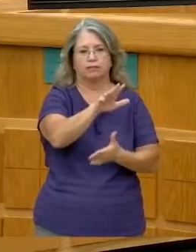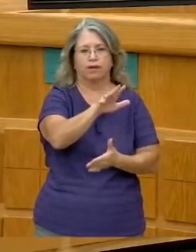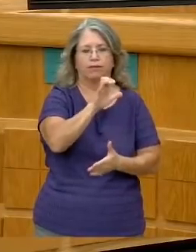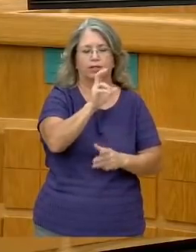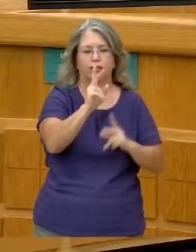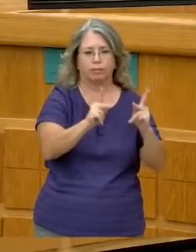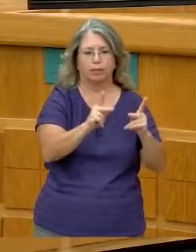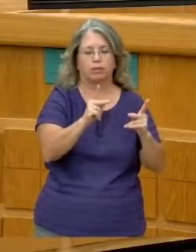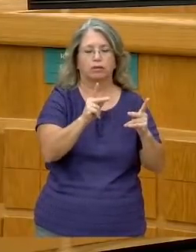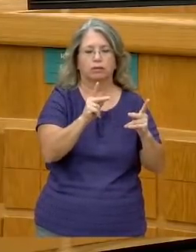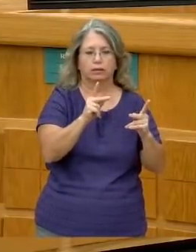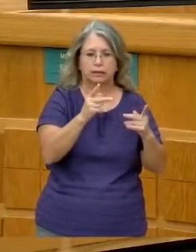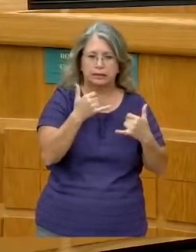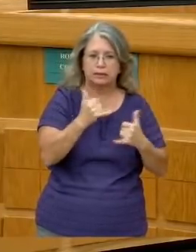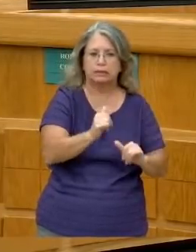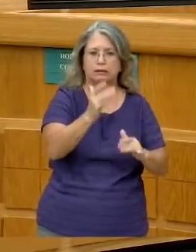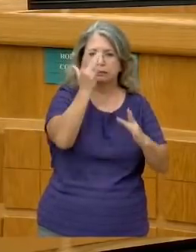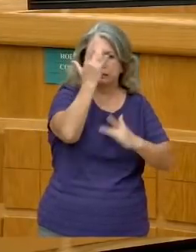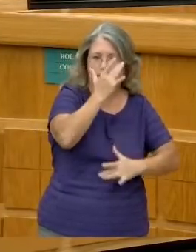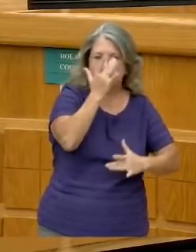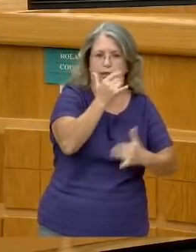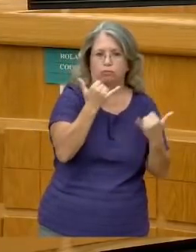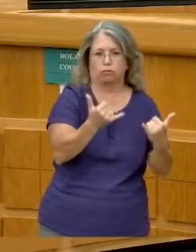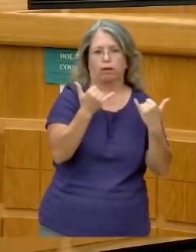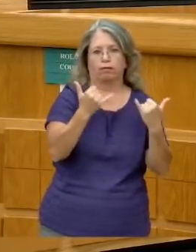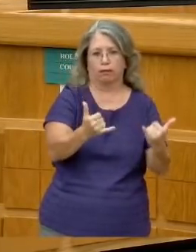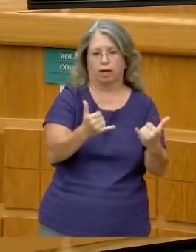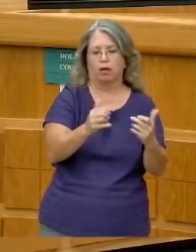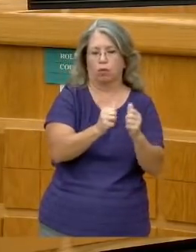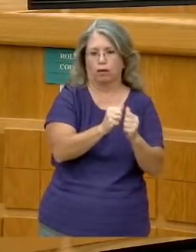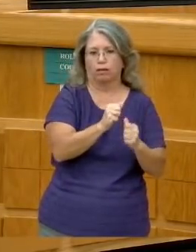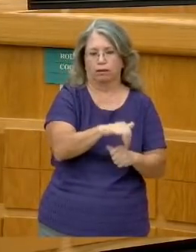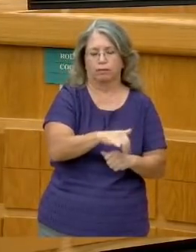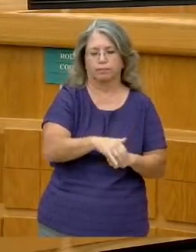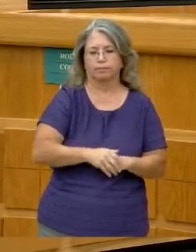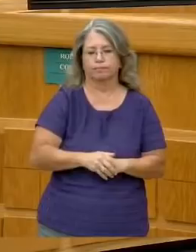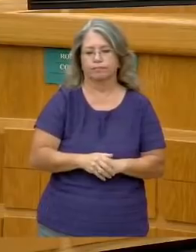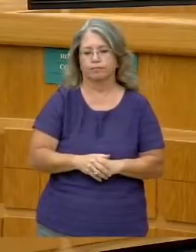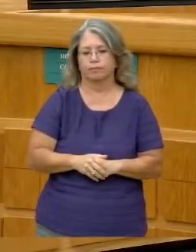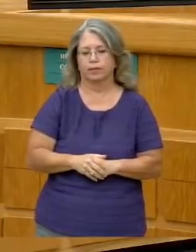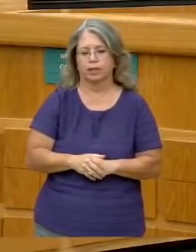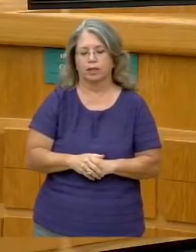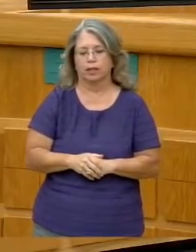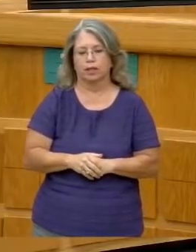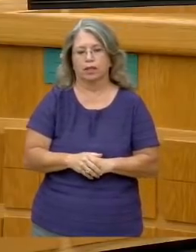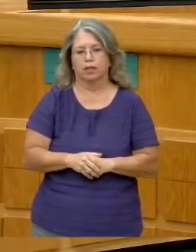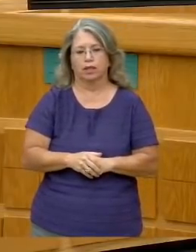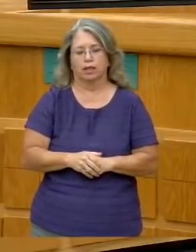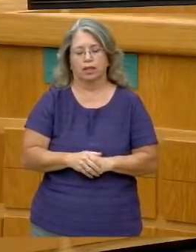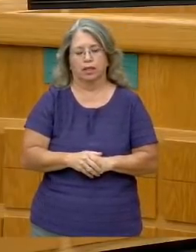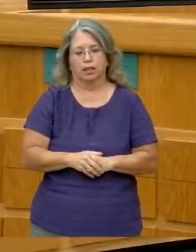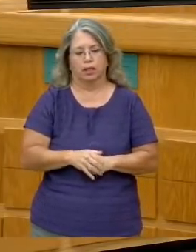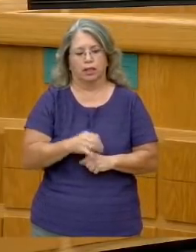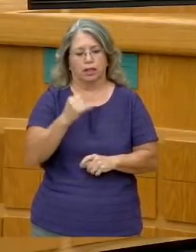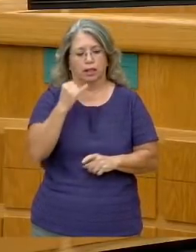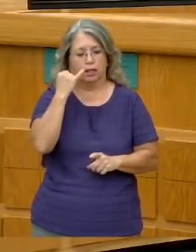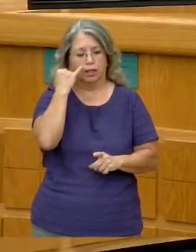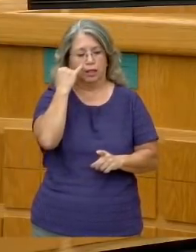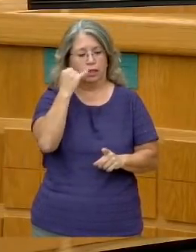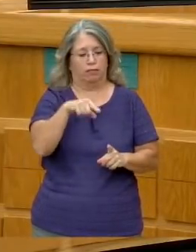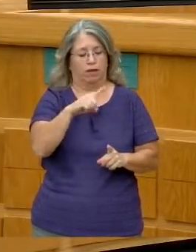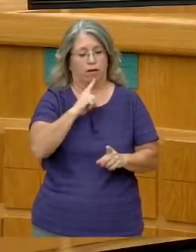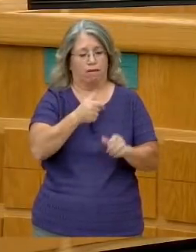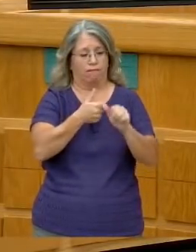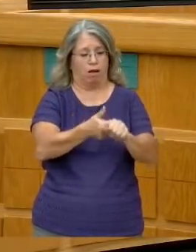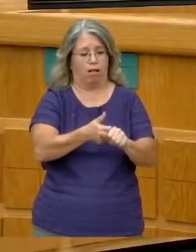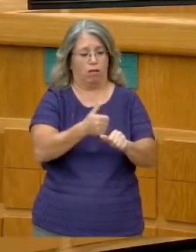persons actively have COVID-19. And if they're following the health district directors and doctors' orders,